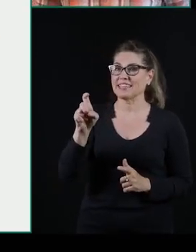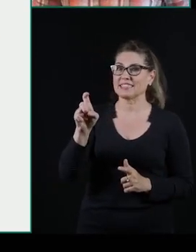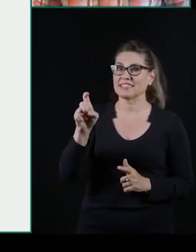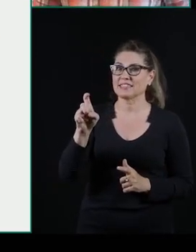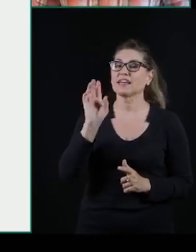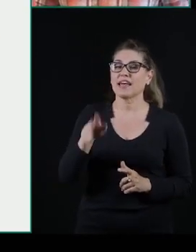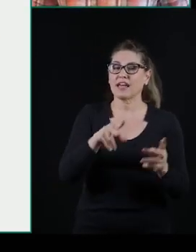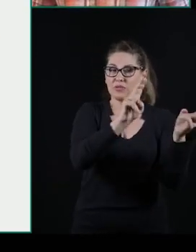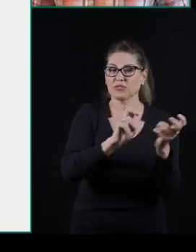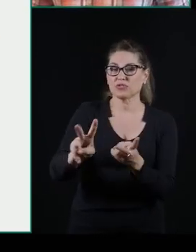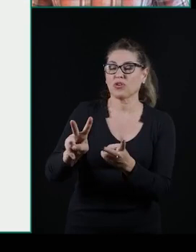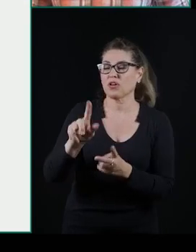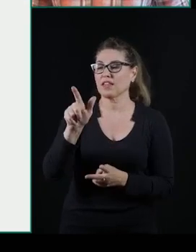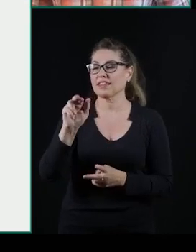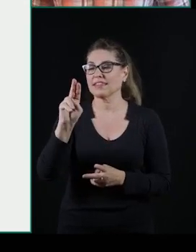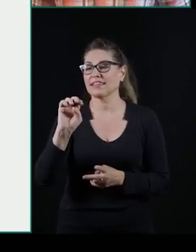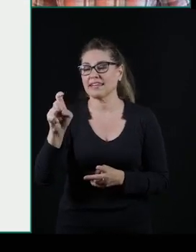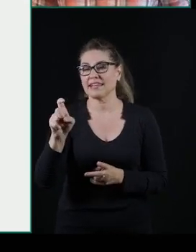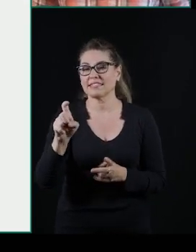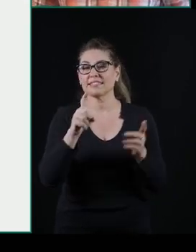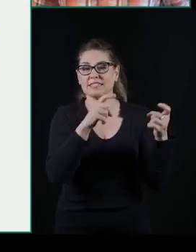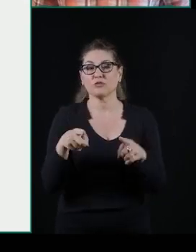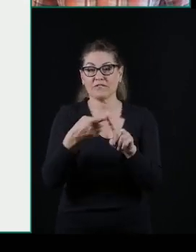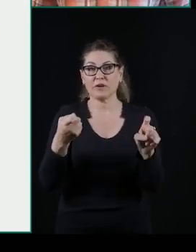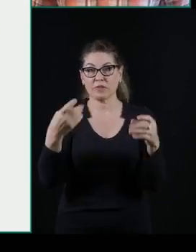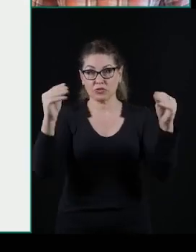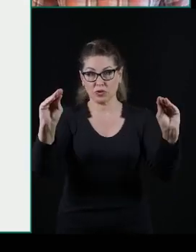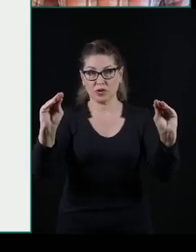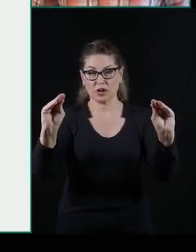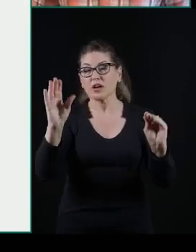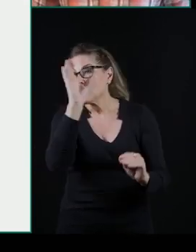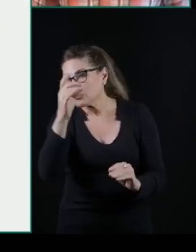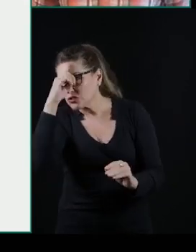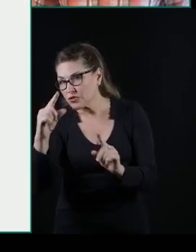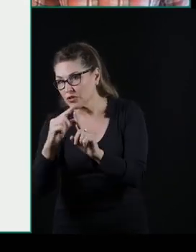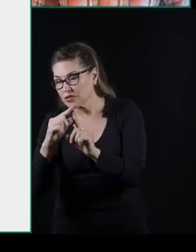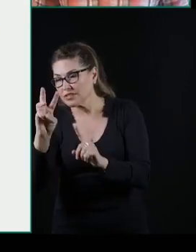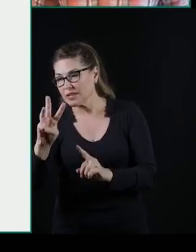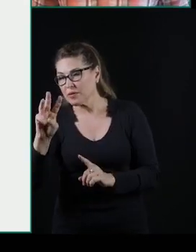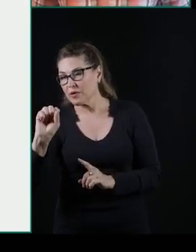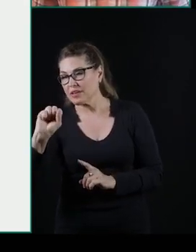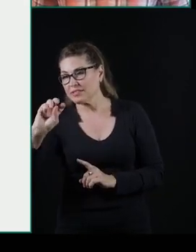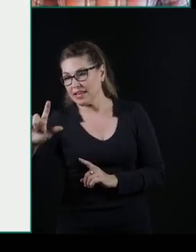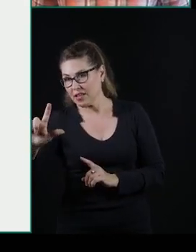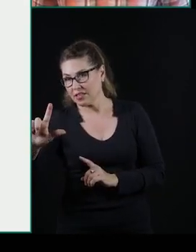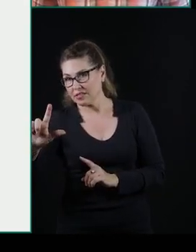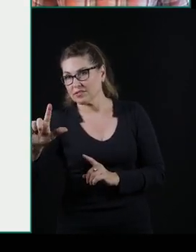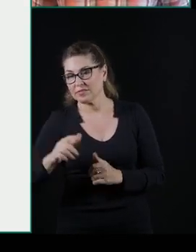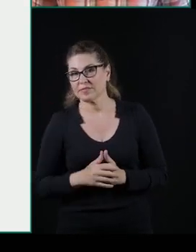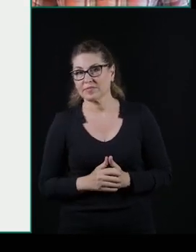install a Linux distribution from the Windows Store by searching for the term WSL in the Windows Store.